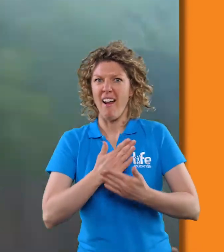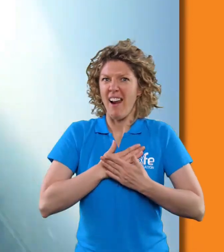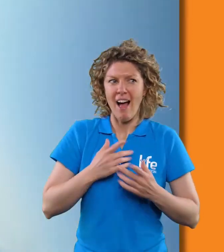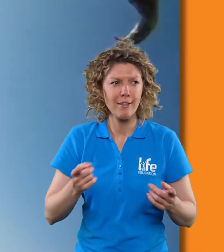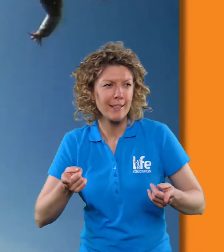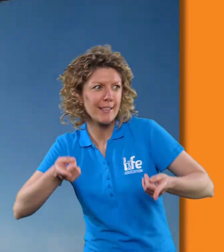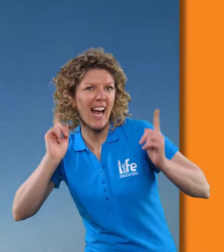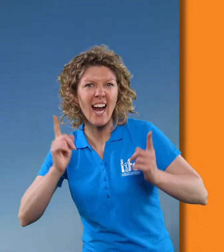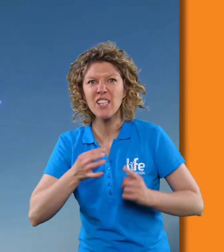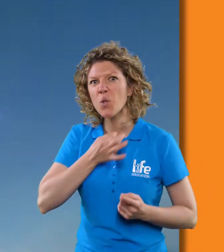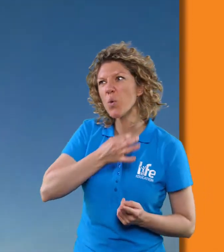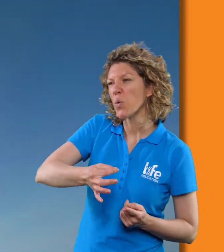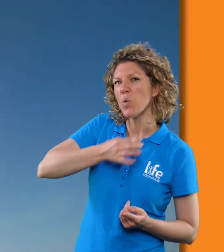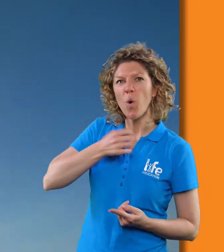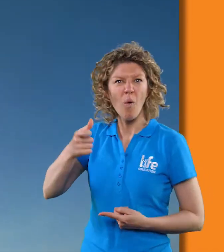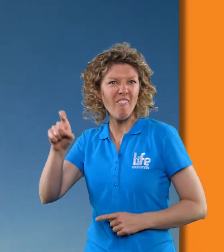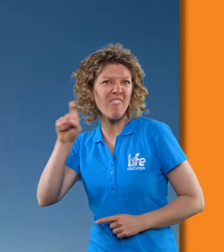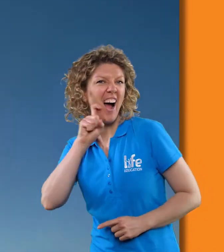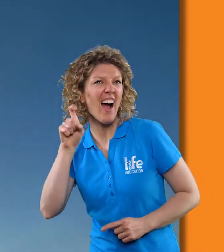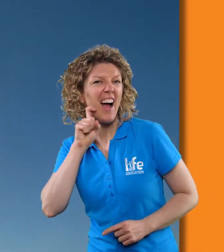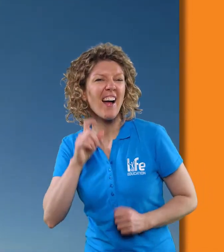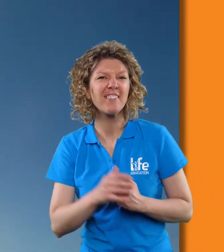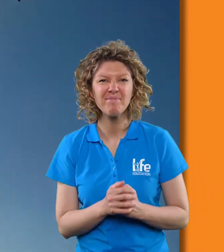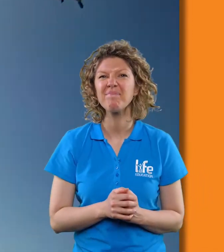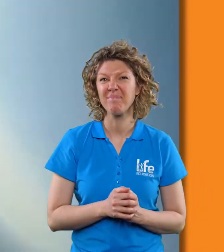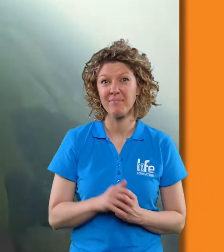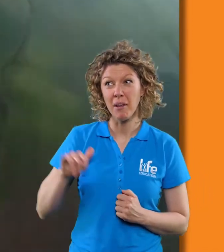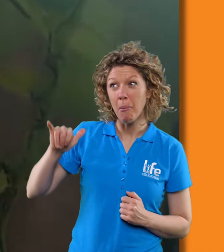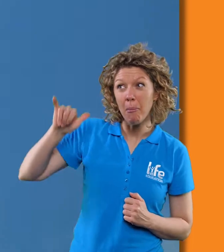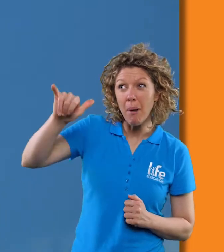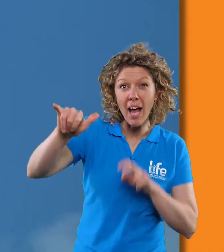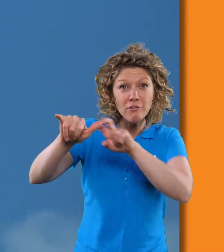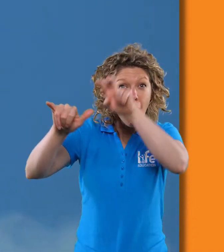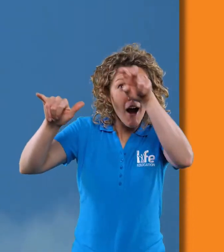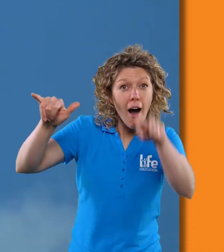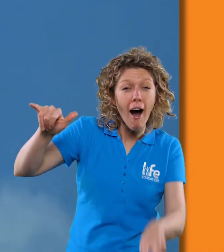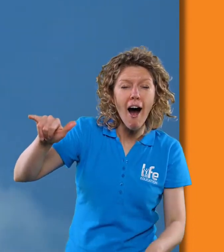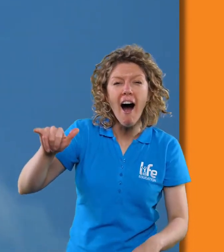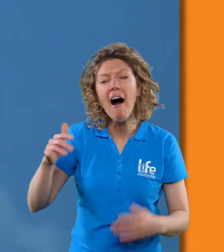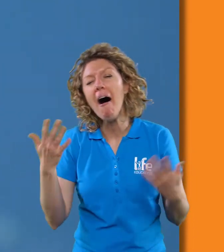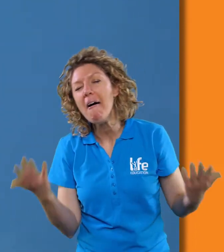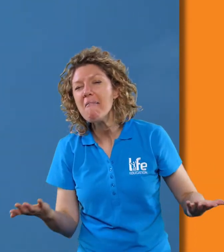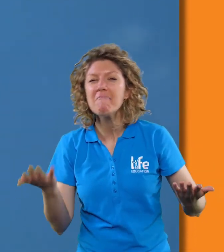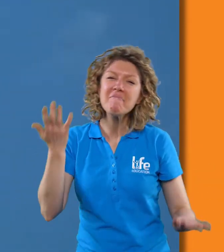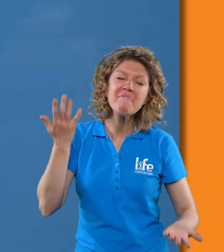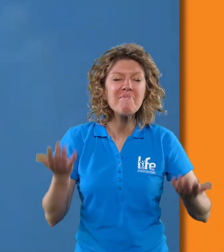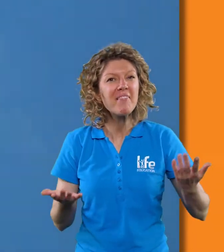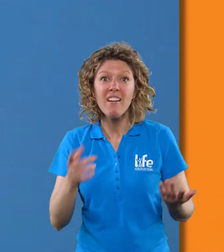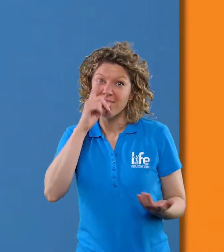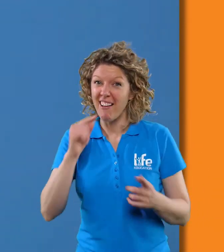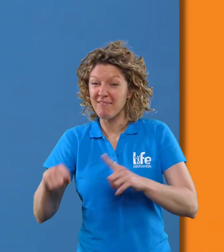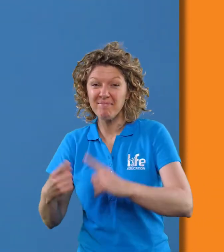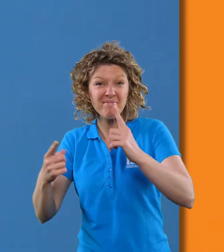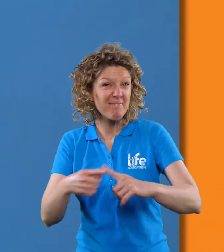to experience them. Not everyone wants to jump out of a plane. Some people choose to get the same feeling by taking a drug